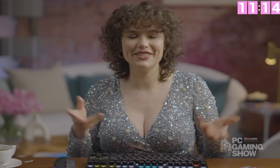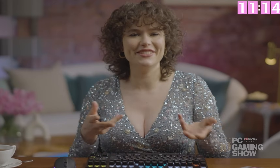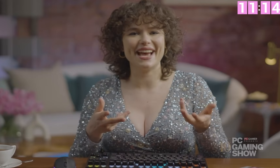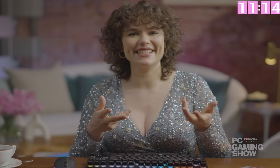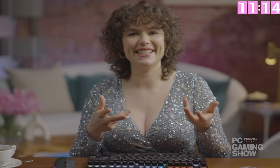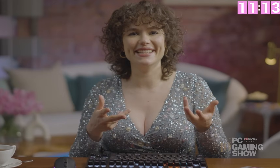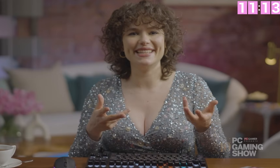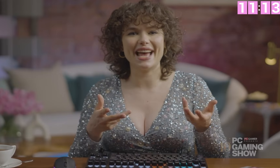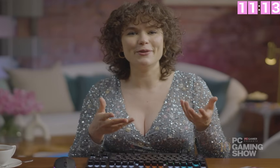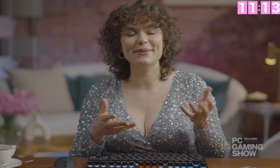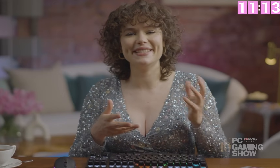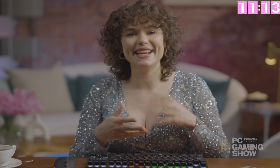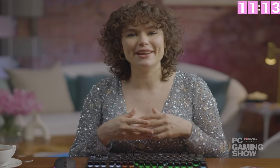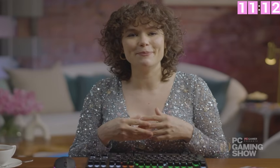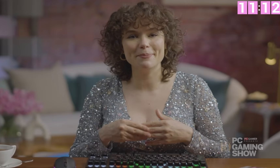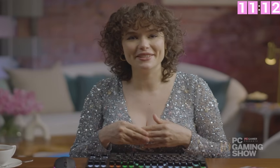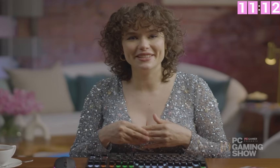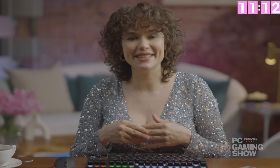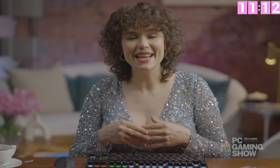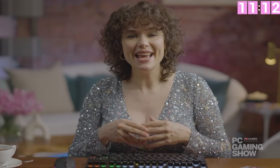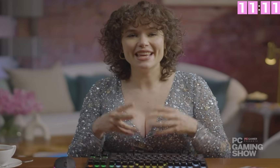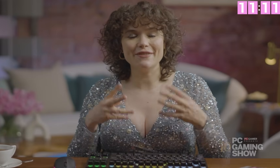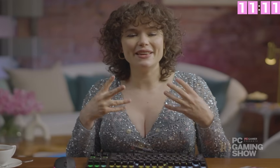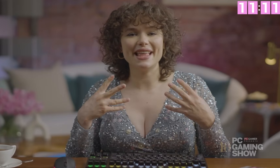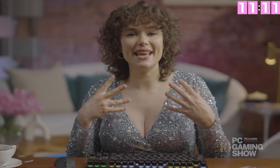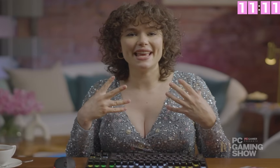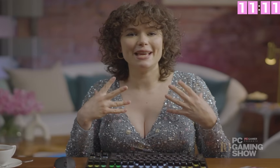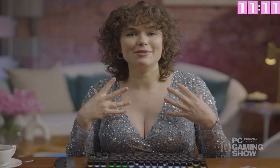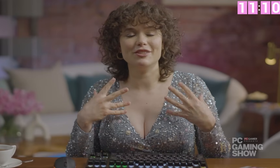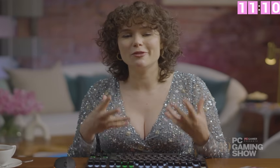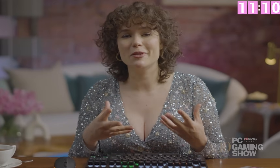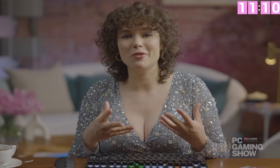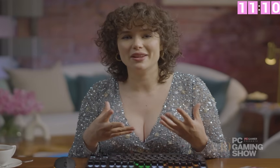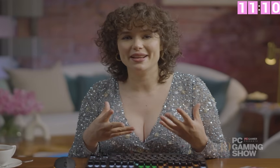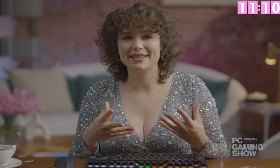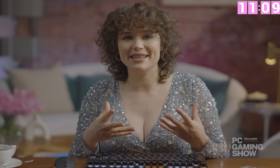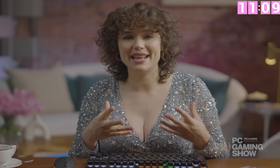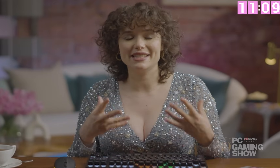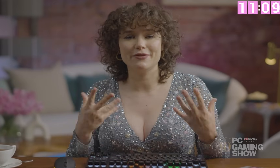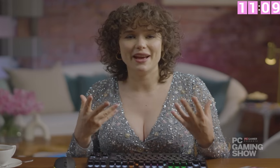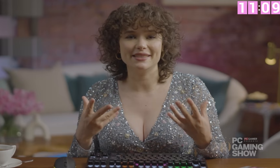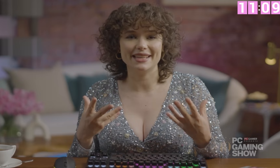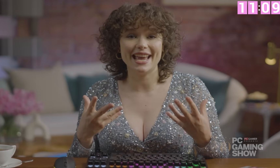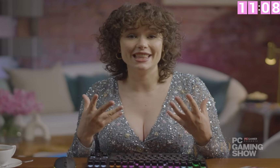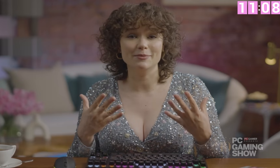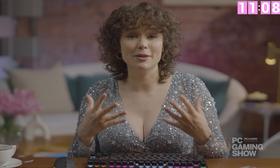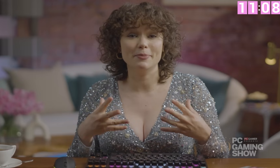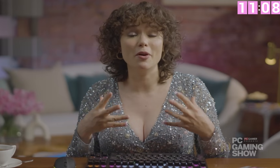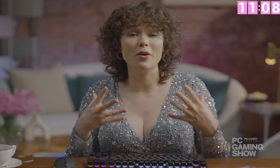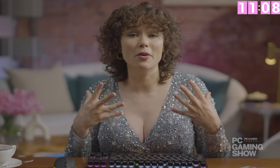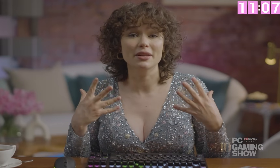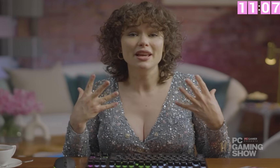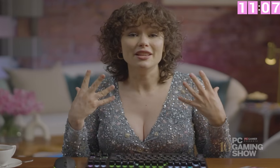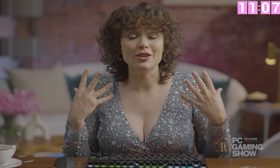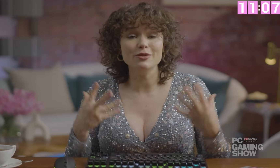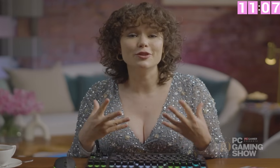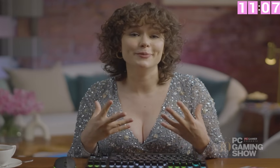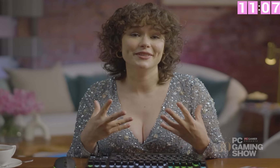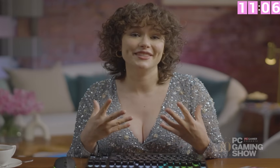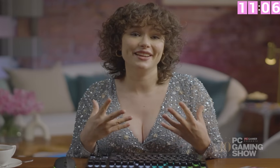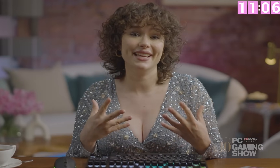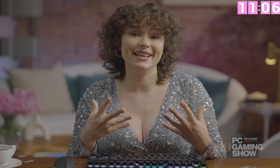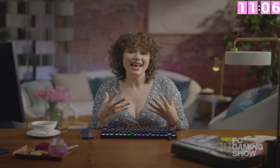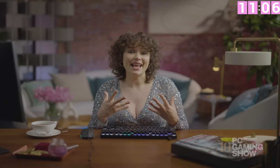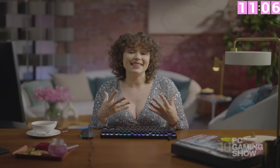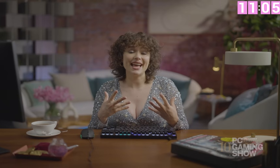from the grassroots ashes, and what we're seeing are publishers giving their games to tournament organisers and to the fans and getting them to put on new